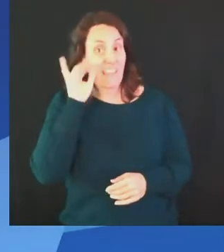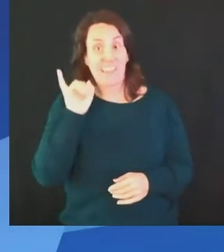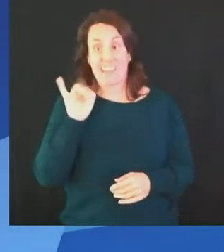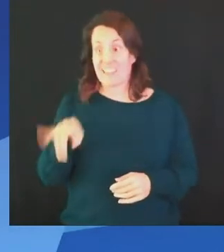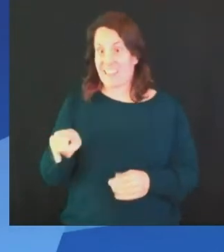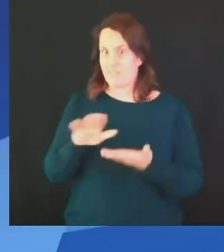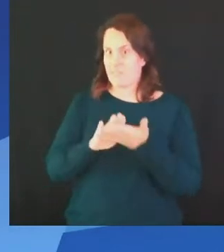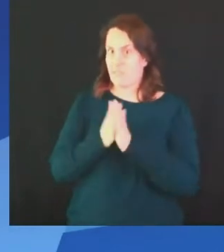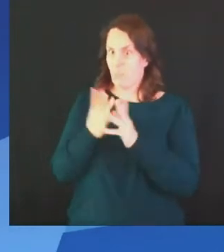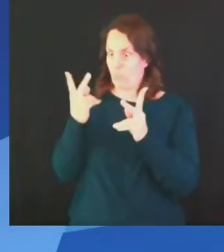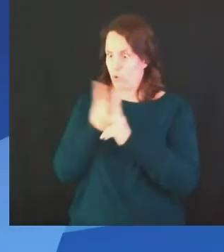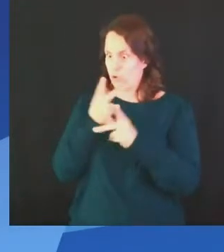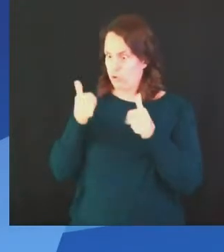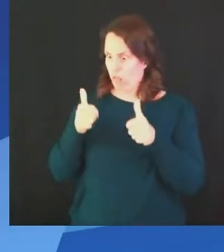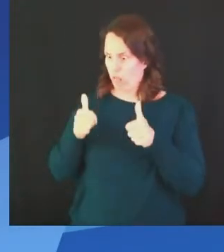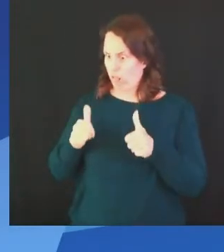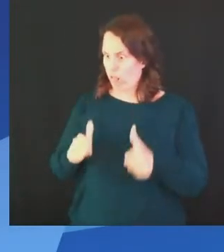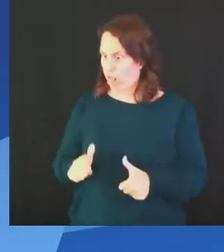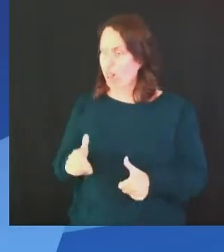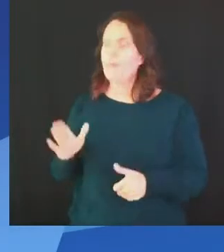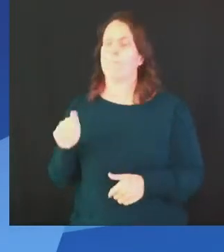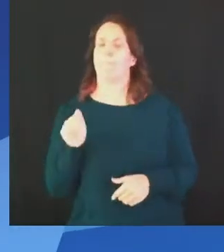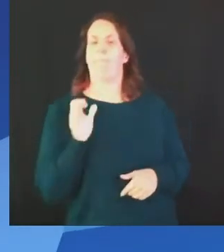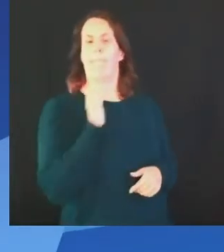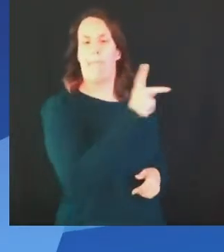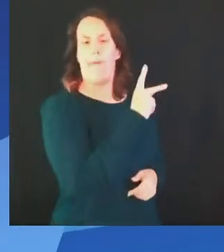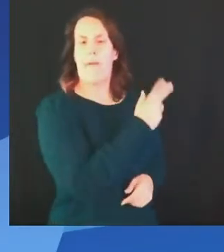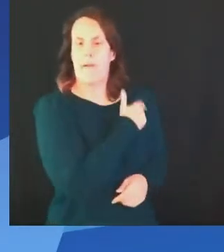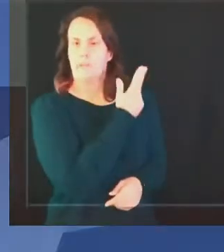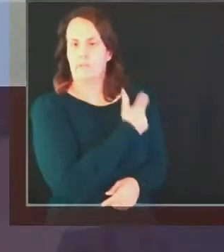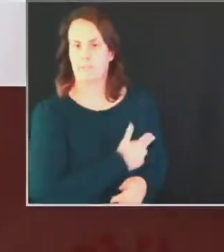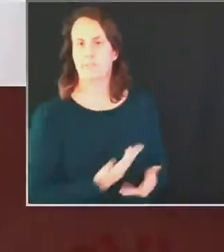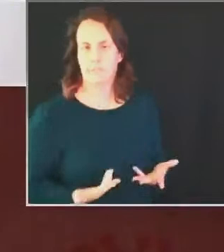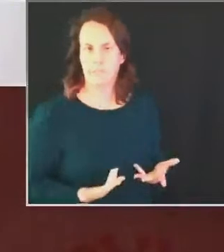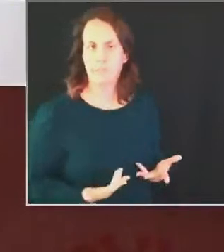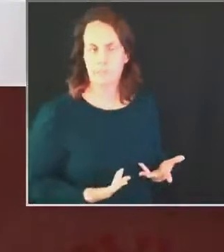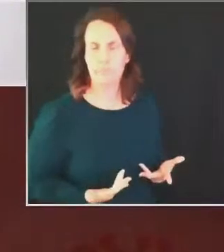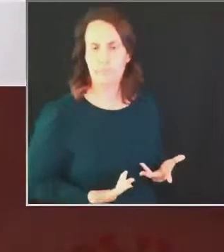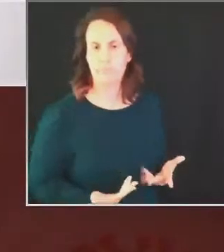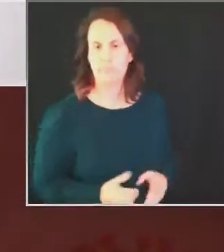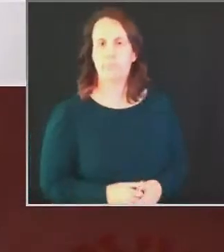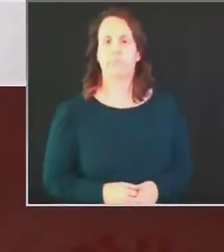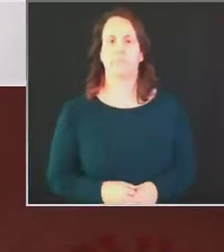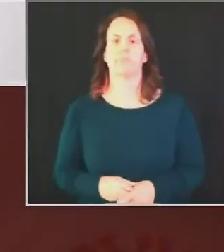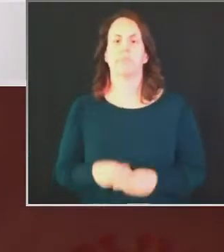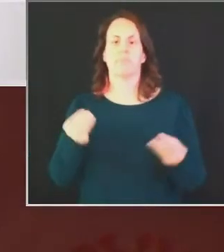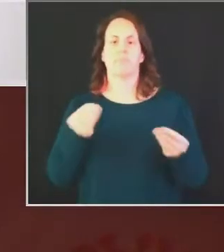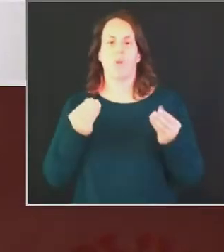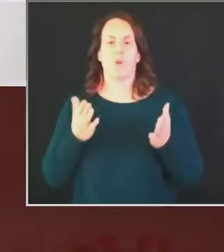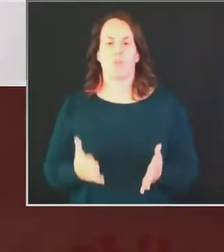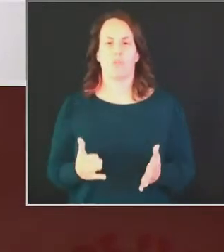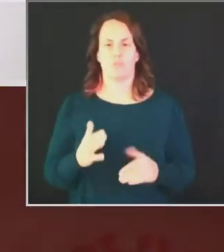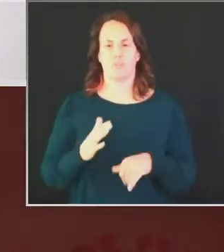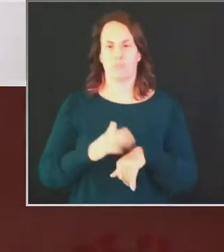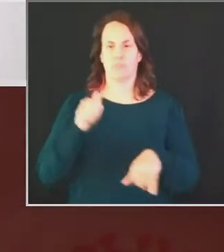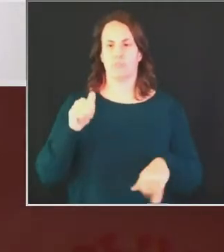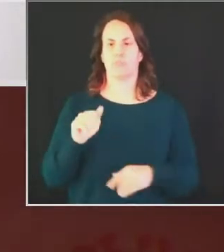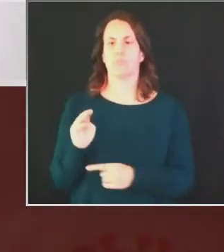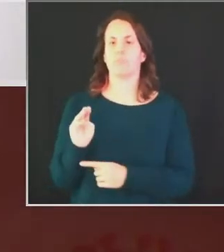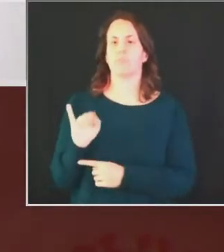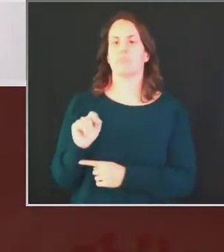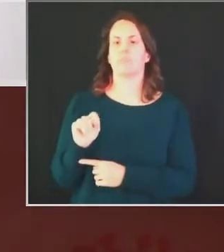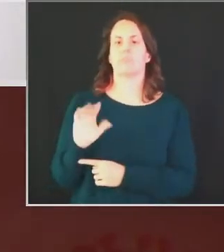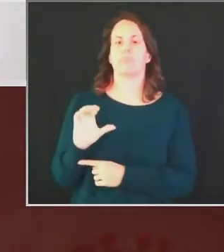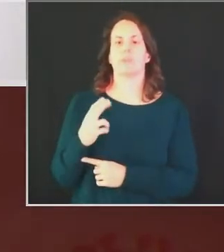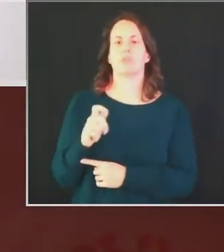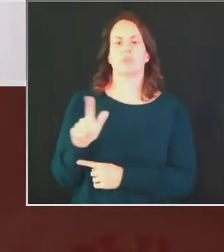Yeah, thank you very much for the call today. I was just kind of curious, with respect to the alternate care facility that has been discussed at the Alliance Center here in